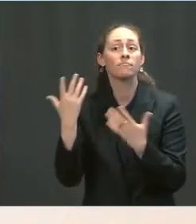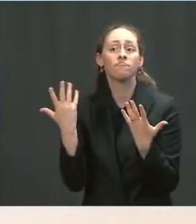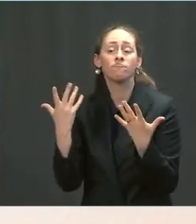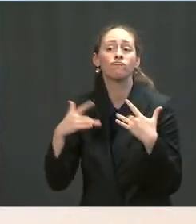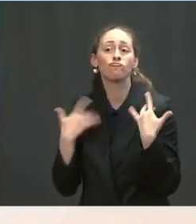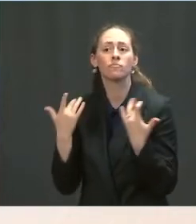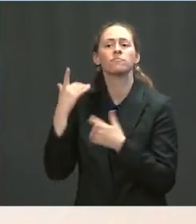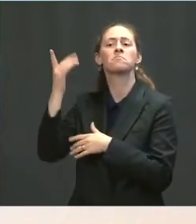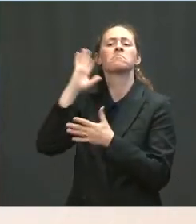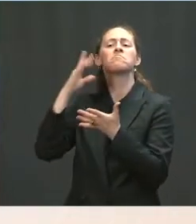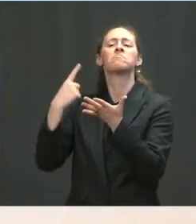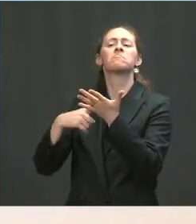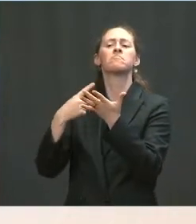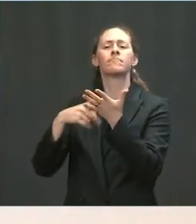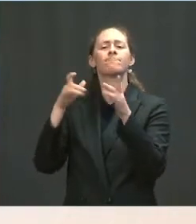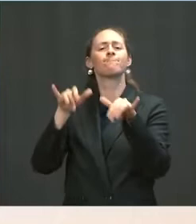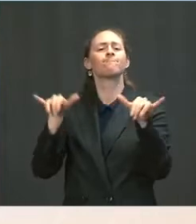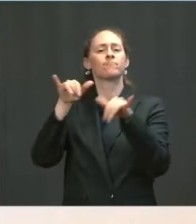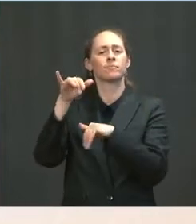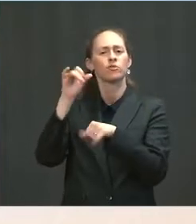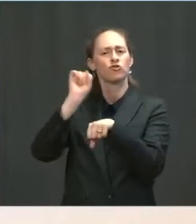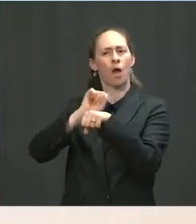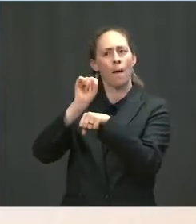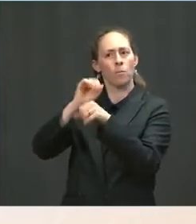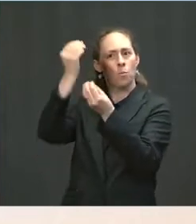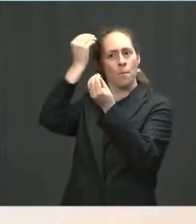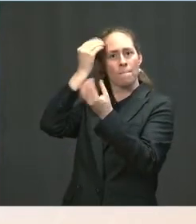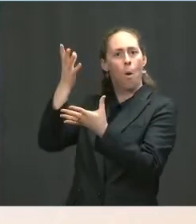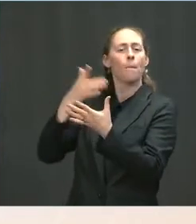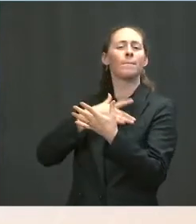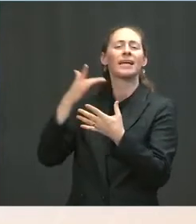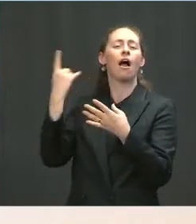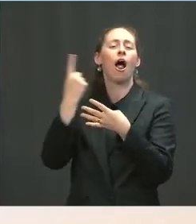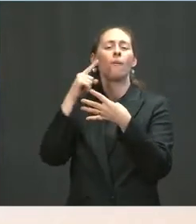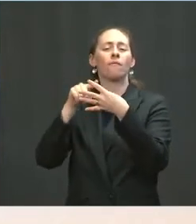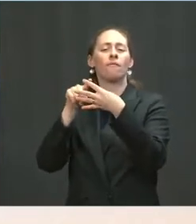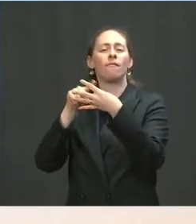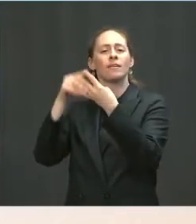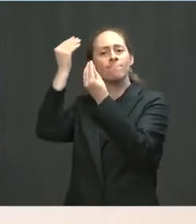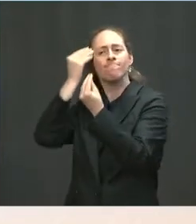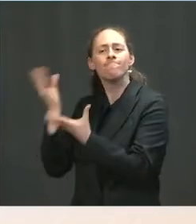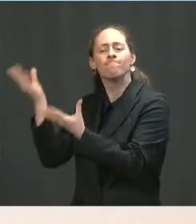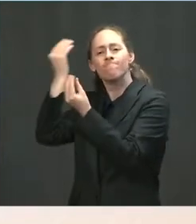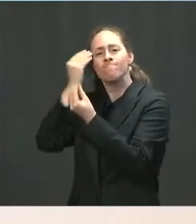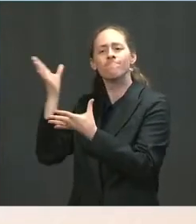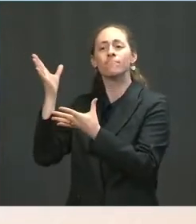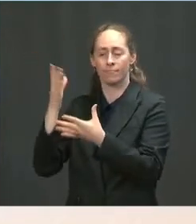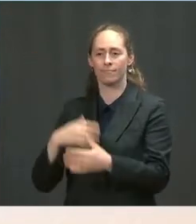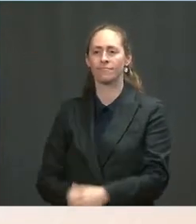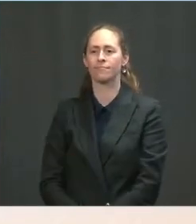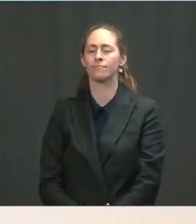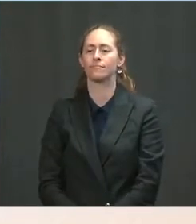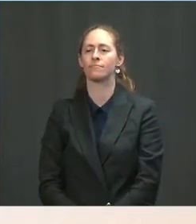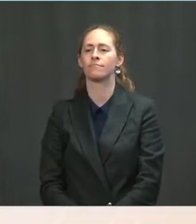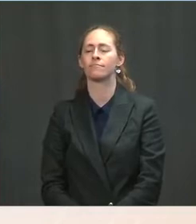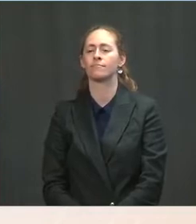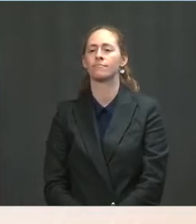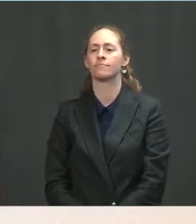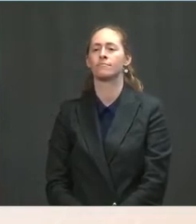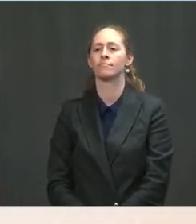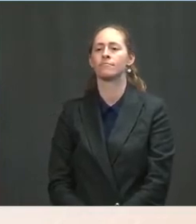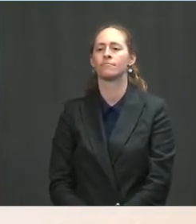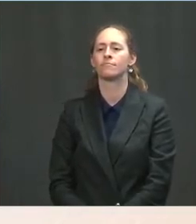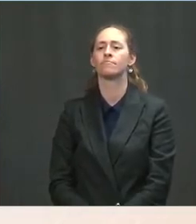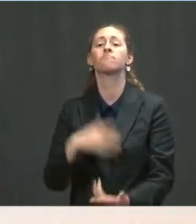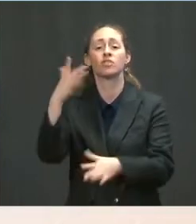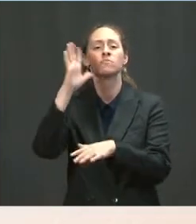of the month. And lastly, President Biden will then travel to Rehoboth Beach, Delaware, where he will remain